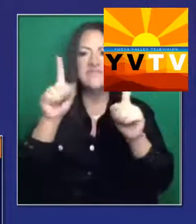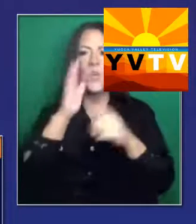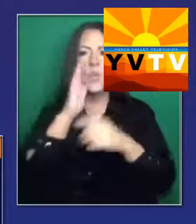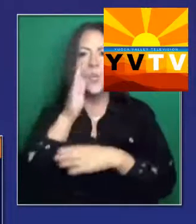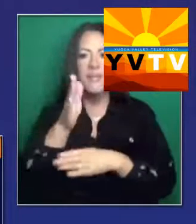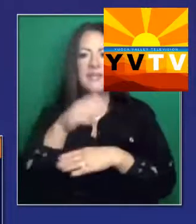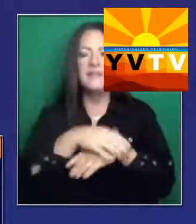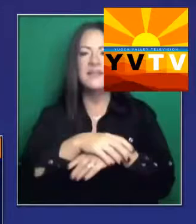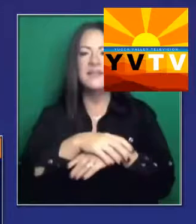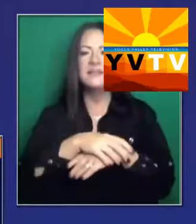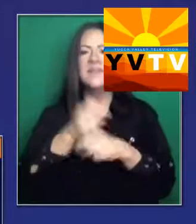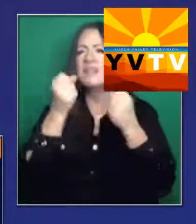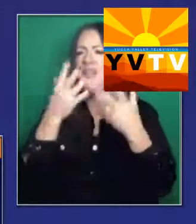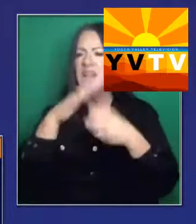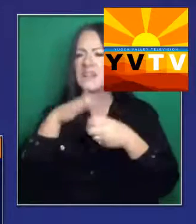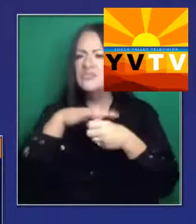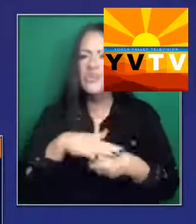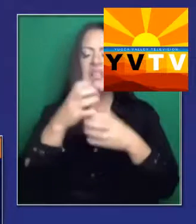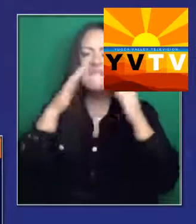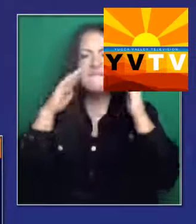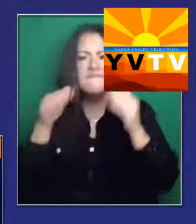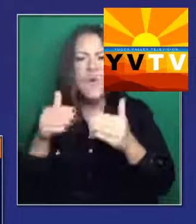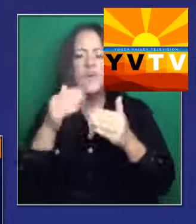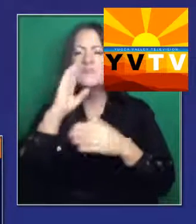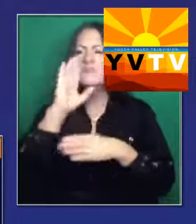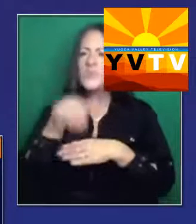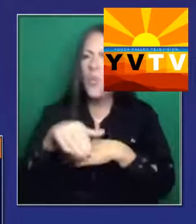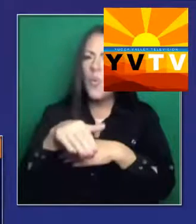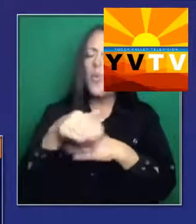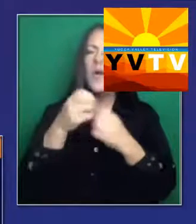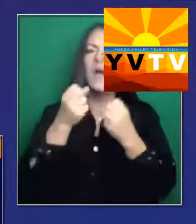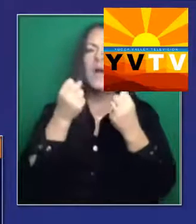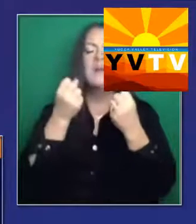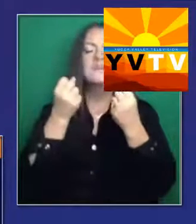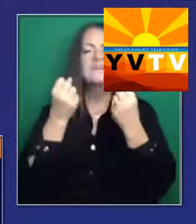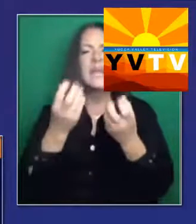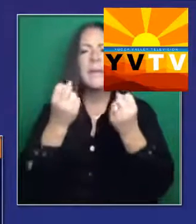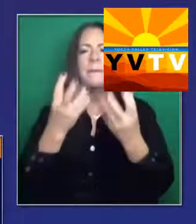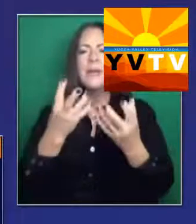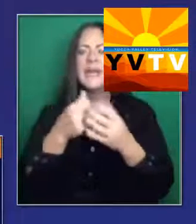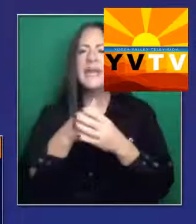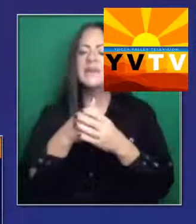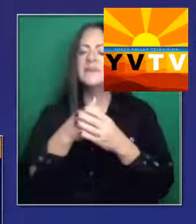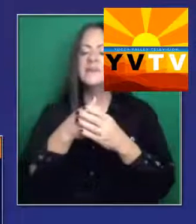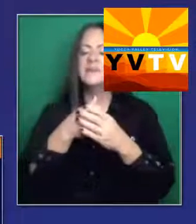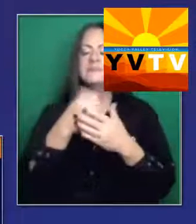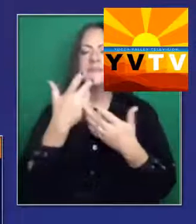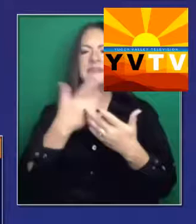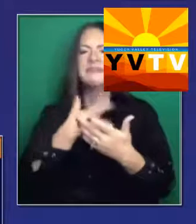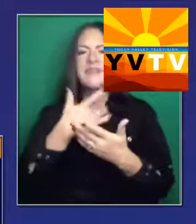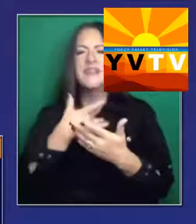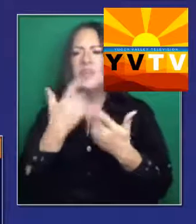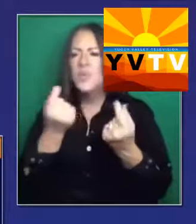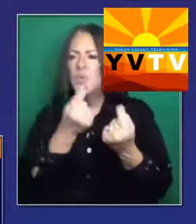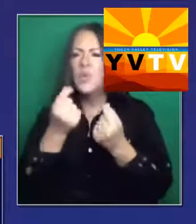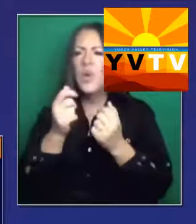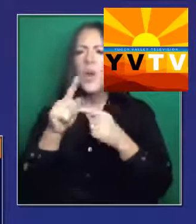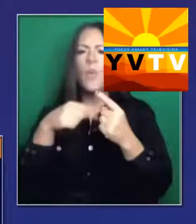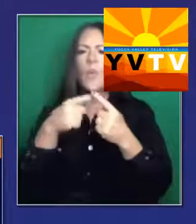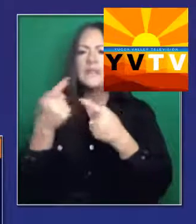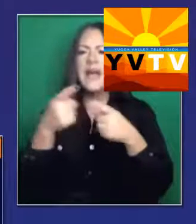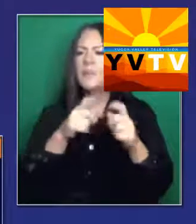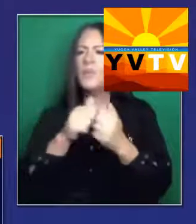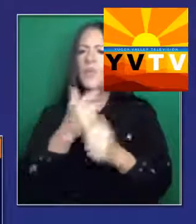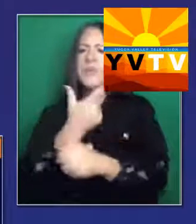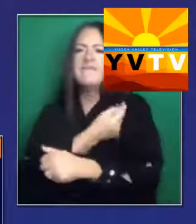lot of stress, a lot of punditry in this vaccine space. Let me just update you briefly on what